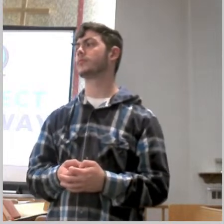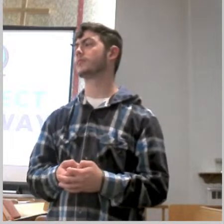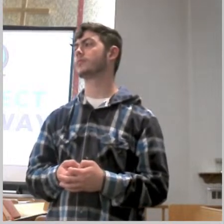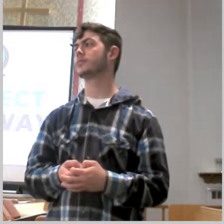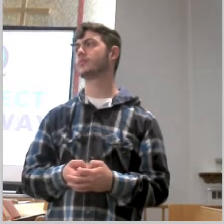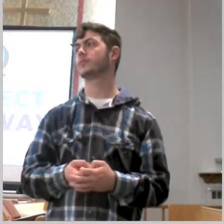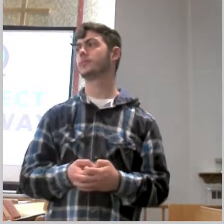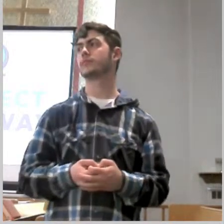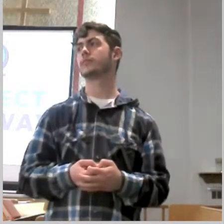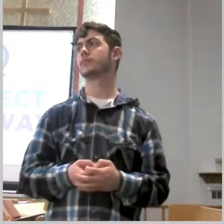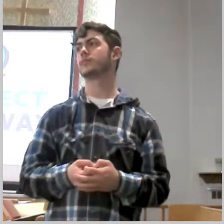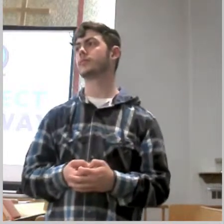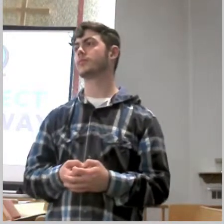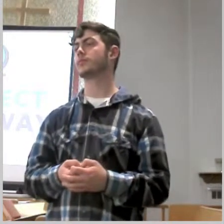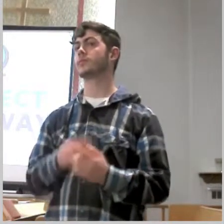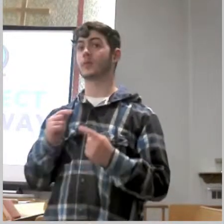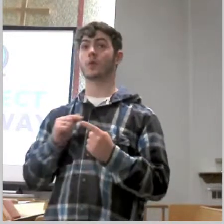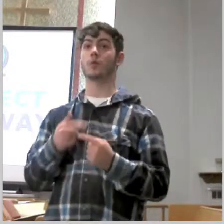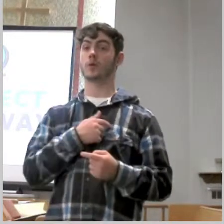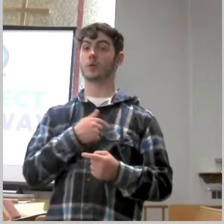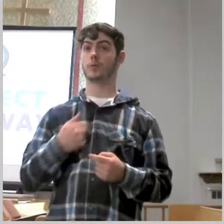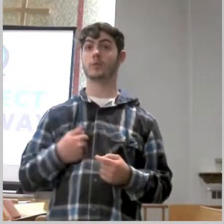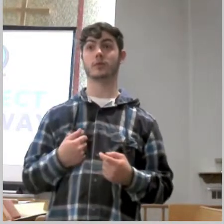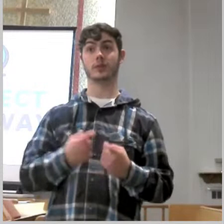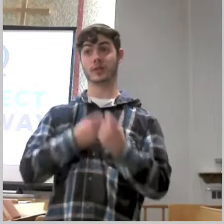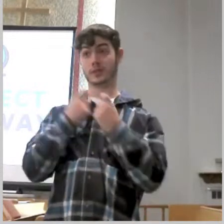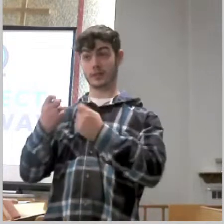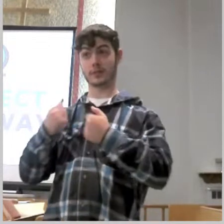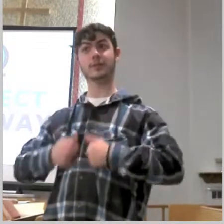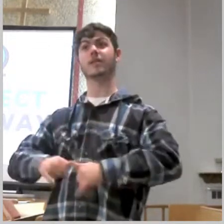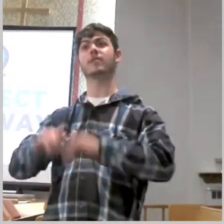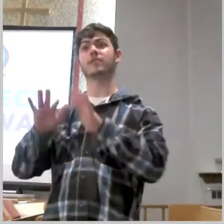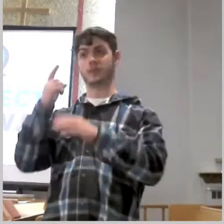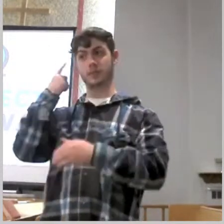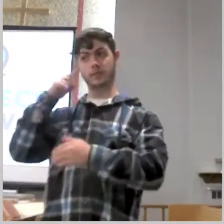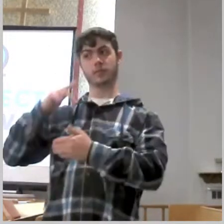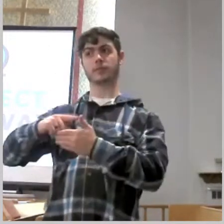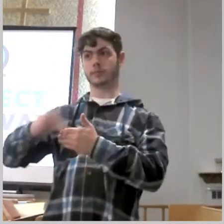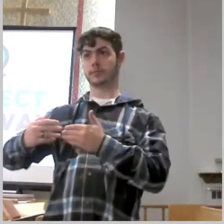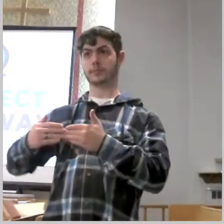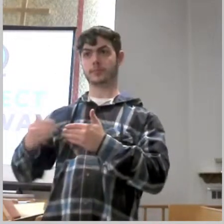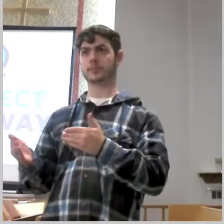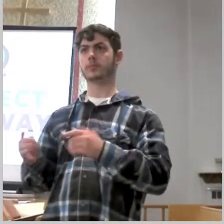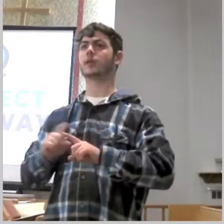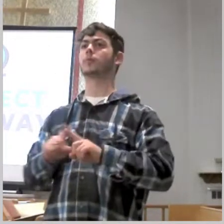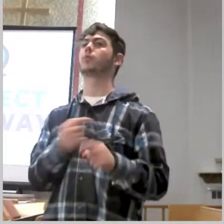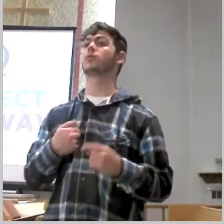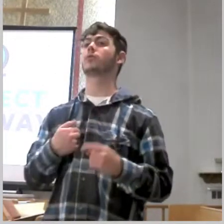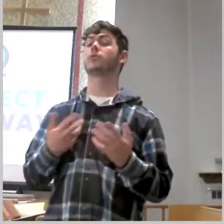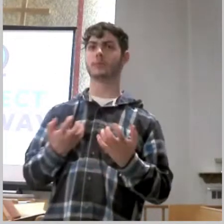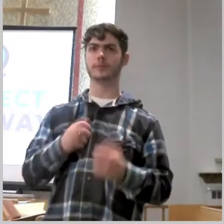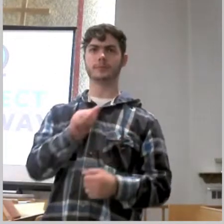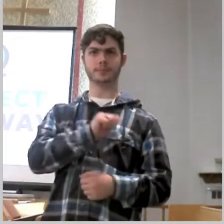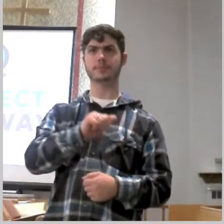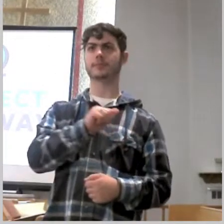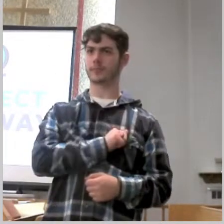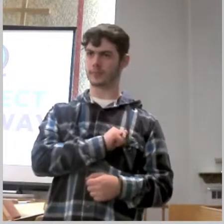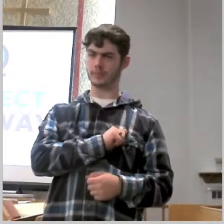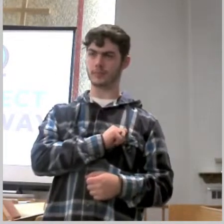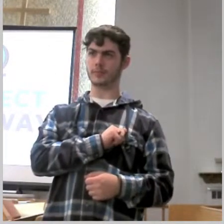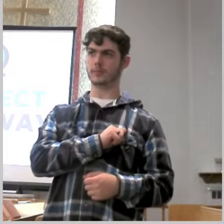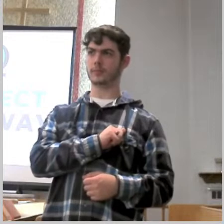than that. We didn't just want to do that for Project Gateway, but we want this to be an attitude. So we also decided